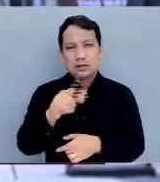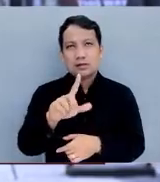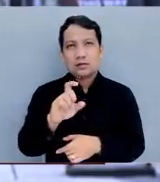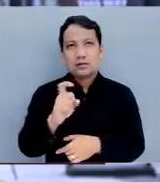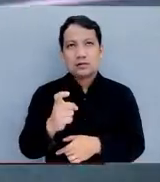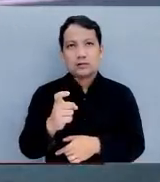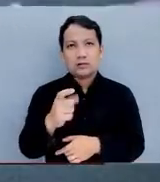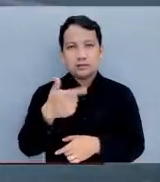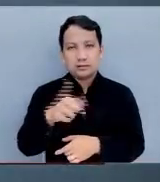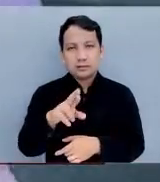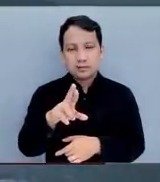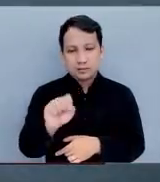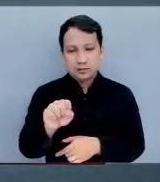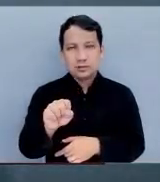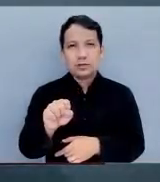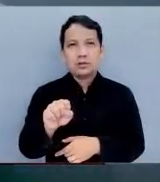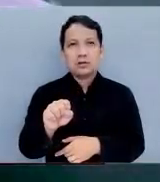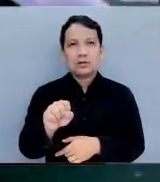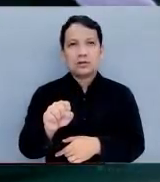GRS.